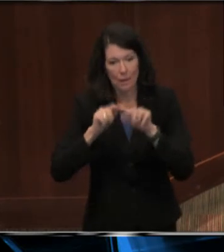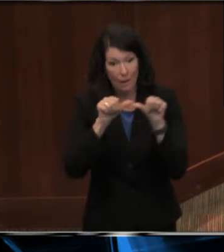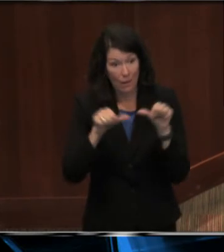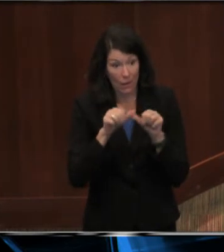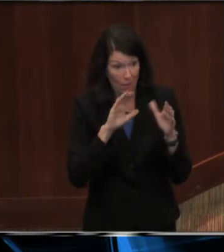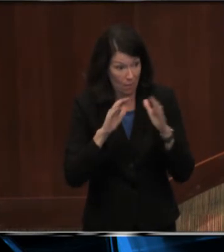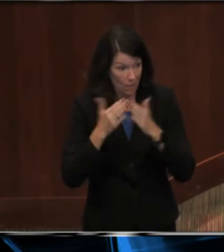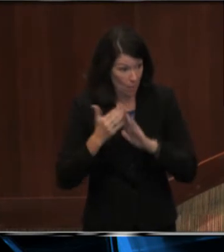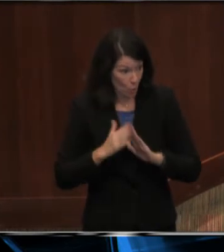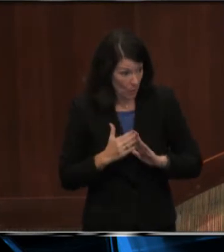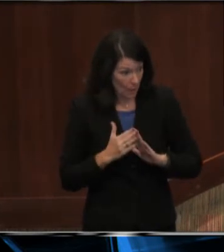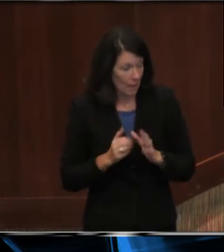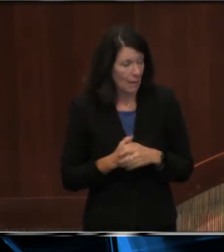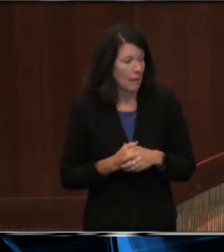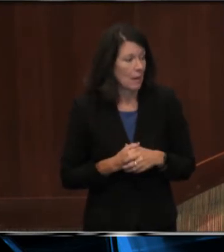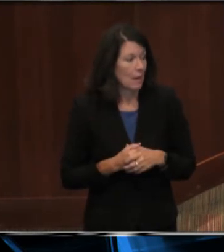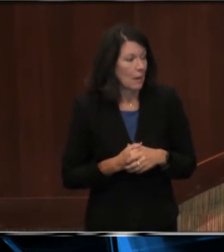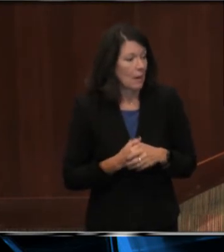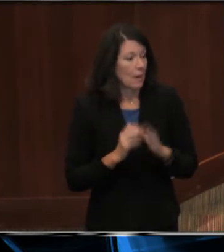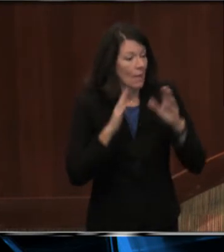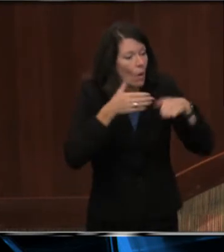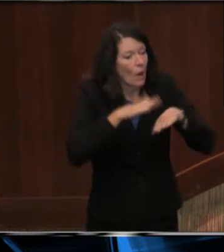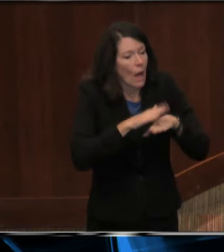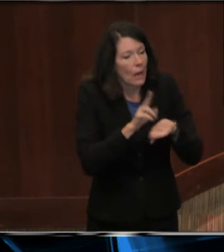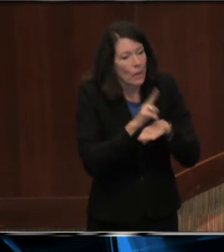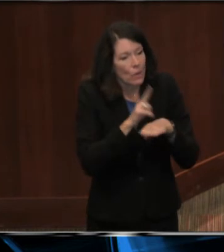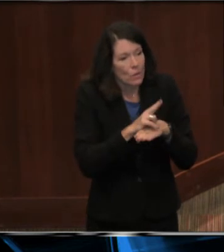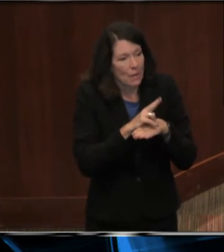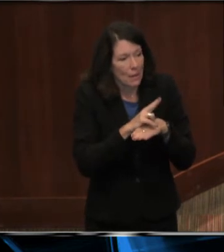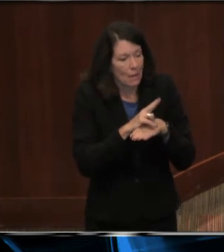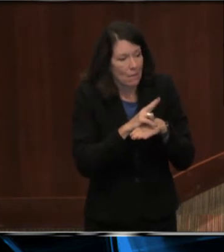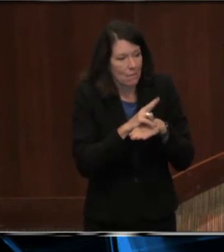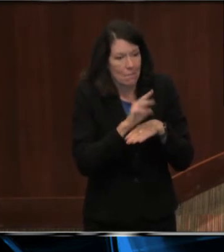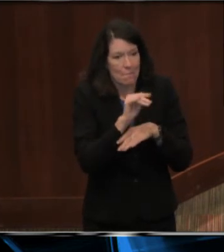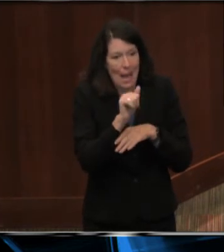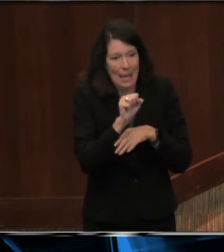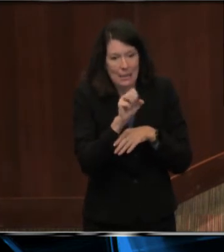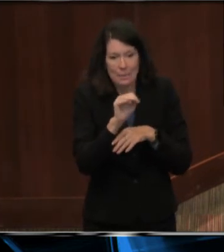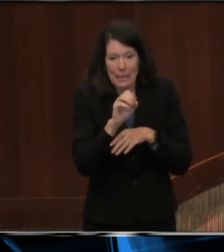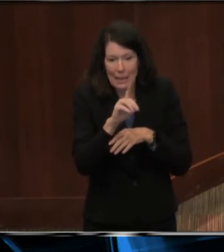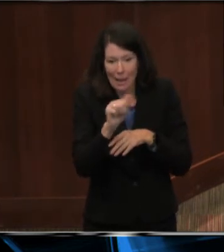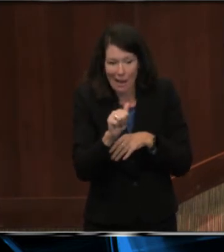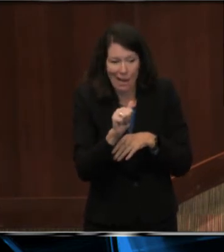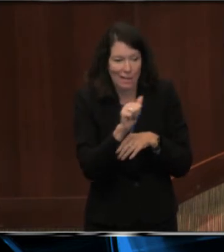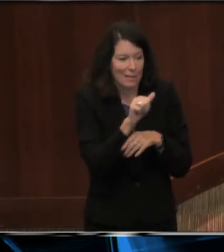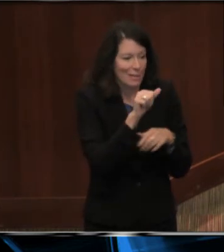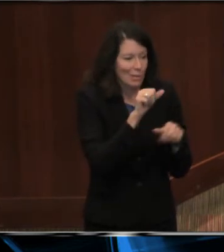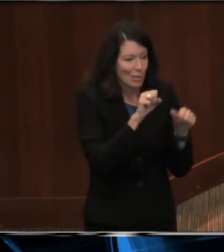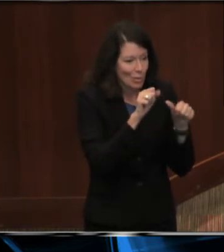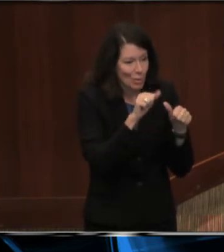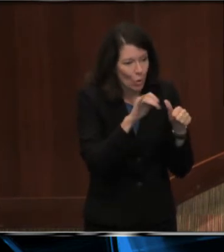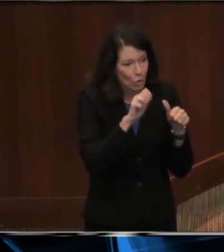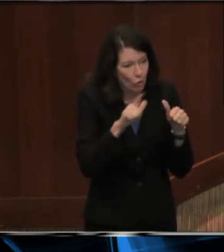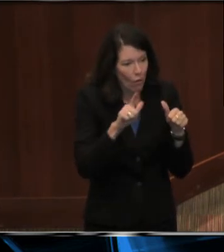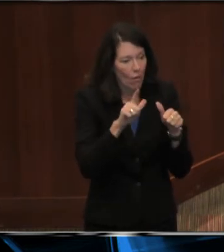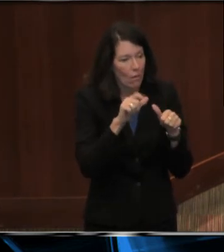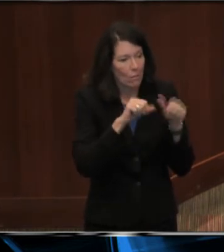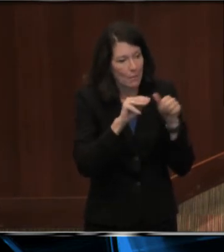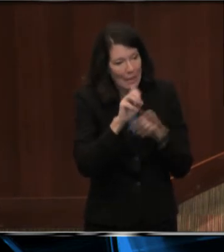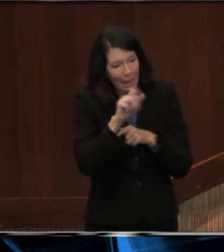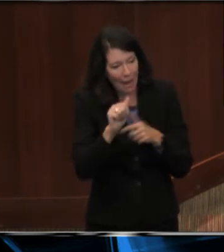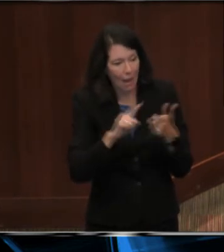So again, just some of those strategies, we again are focused on utilizing all of our mass media channels, so everything from social media platforms to mainstream